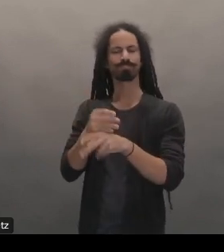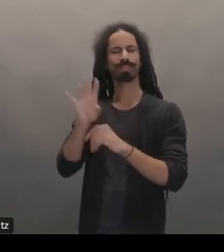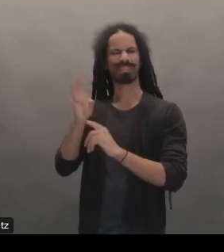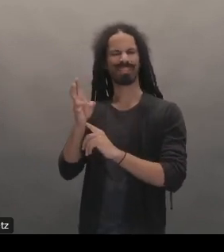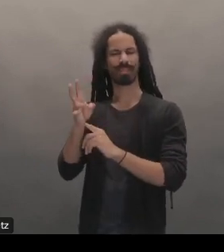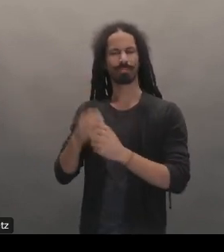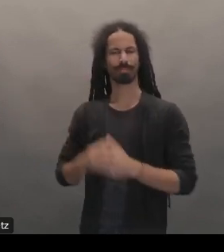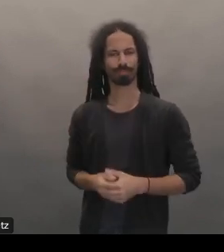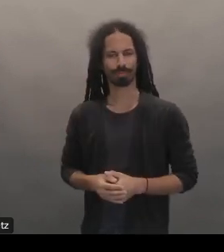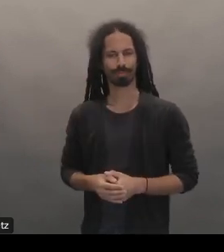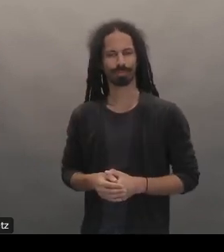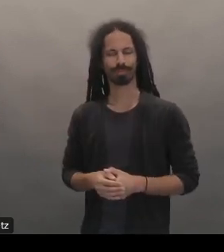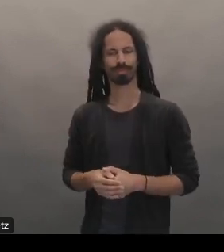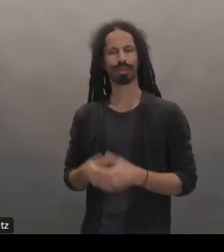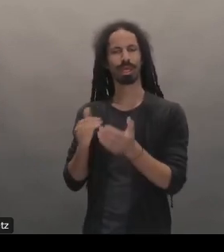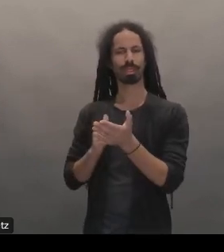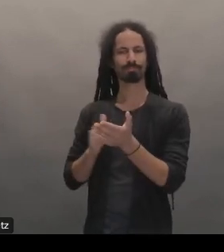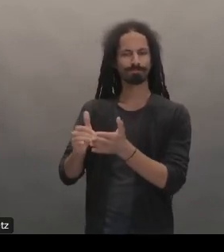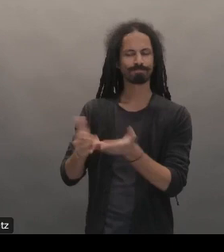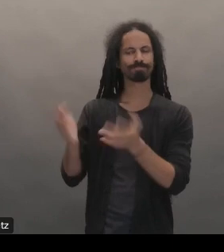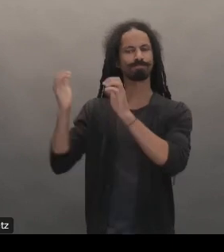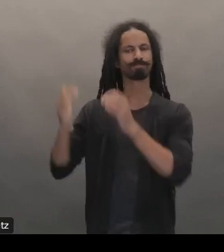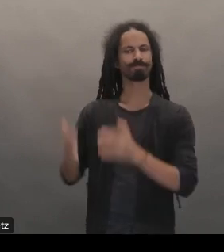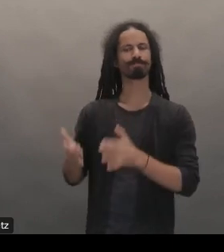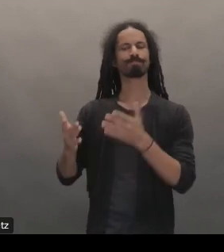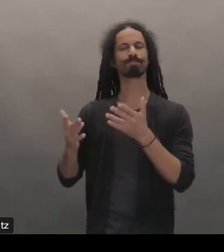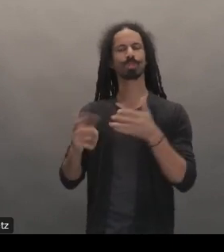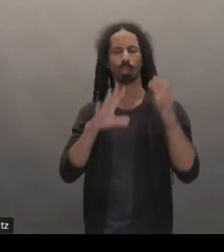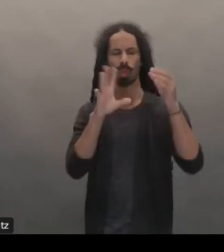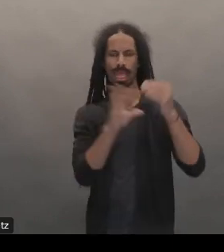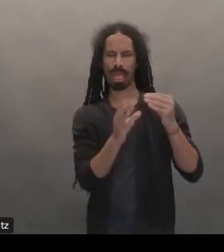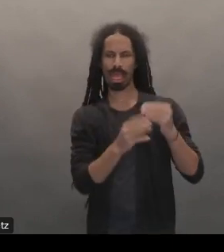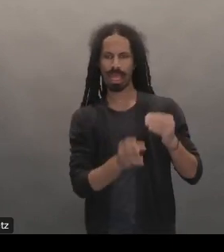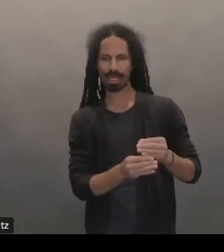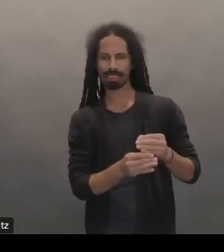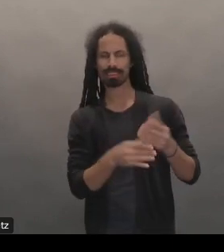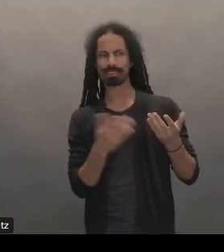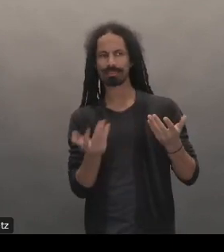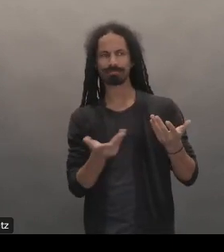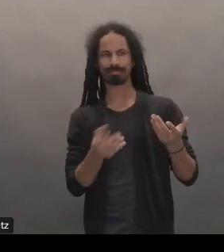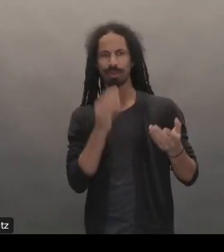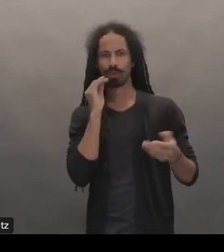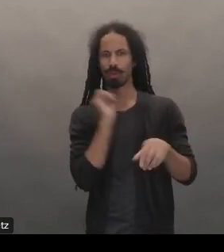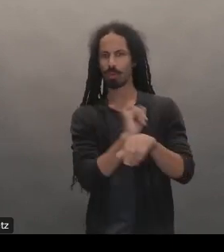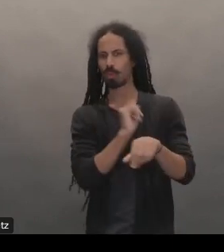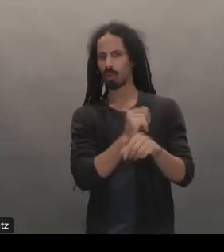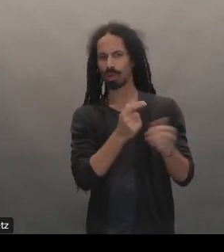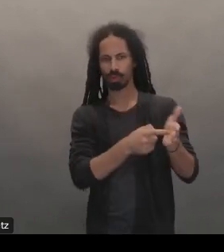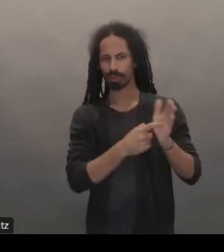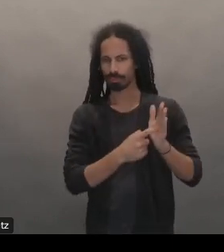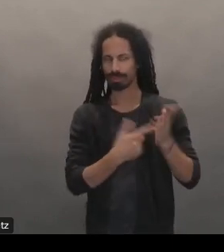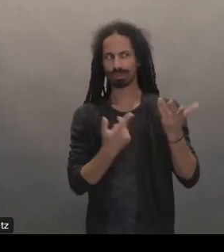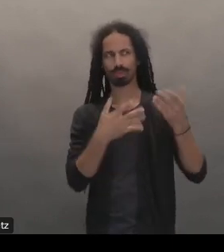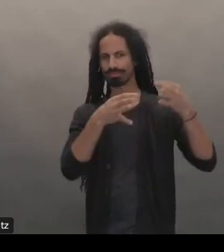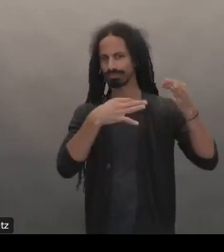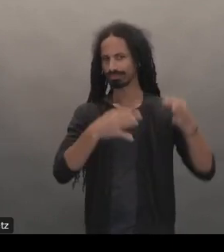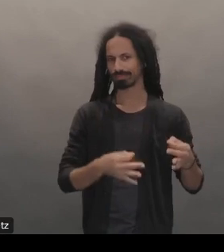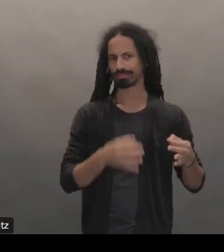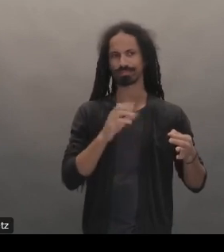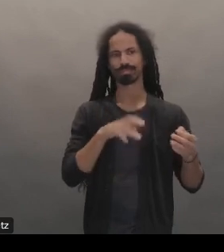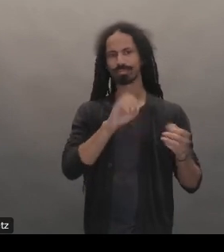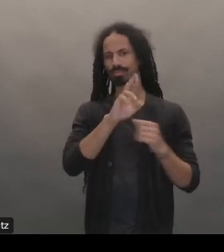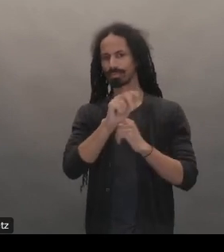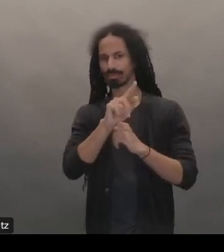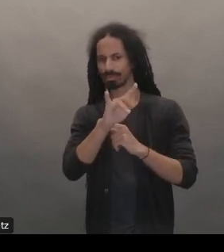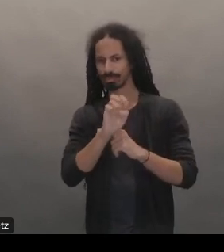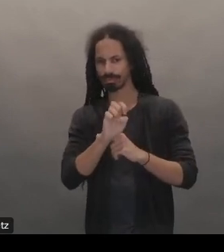often instructors will put onto their assignment instructions or maybe even course outline that all